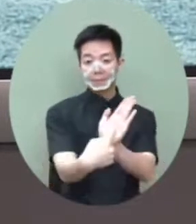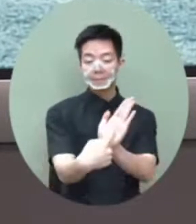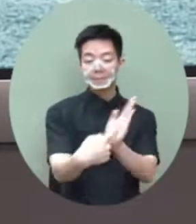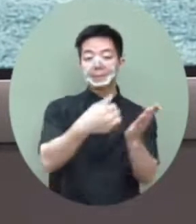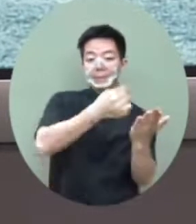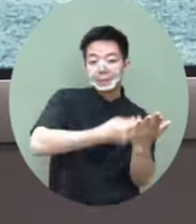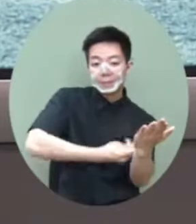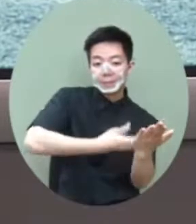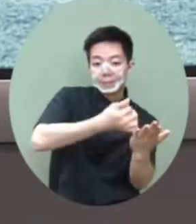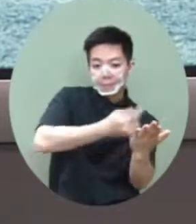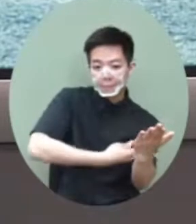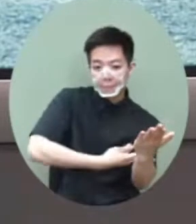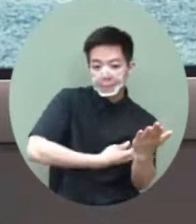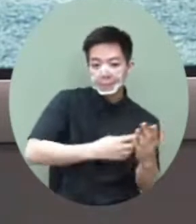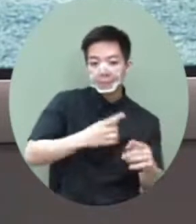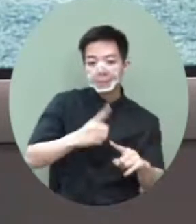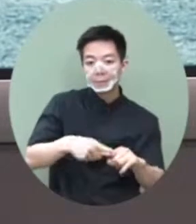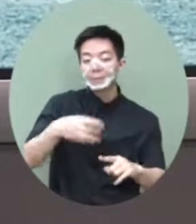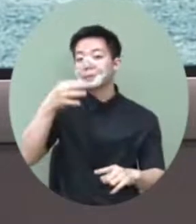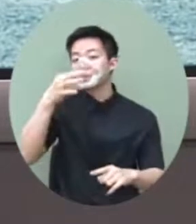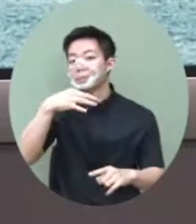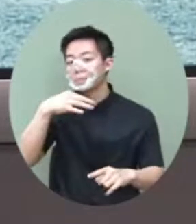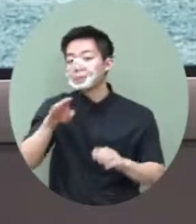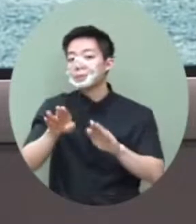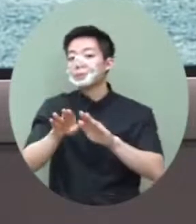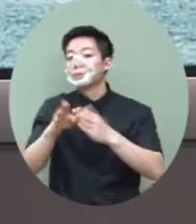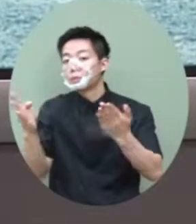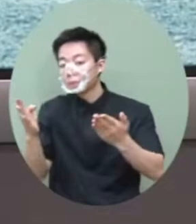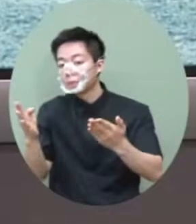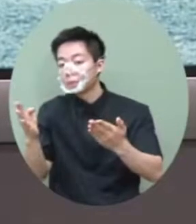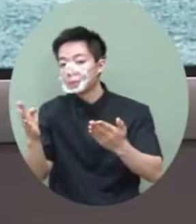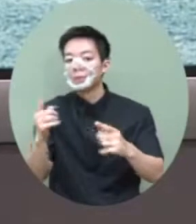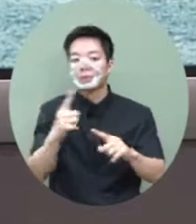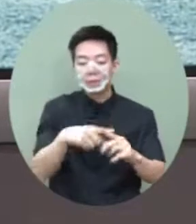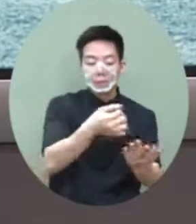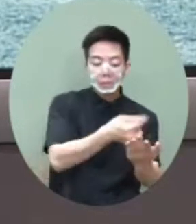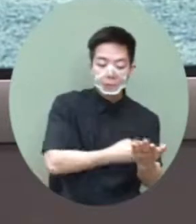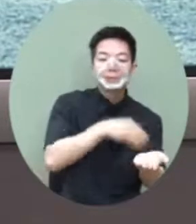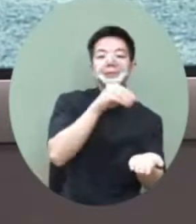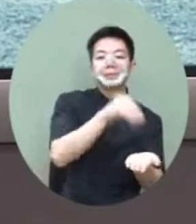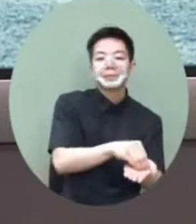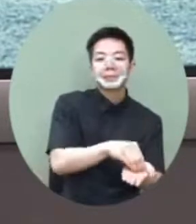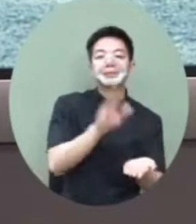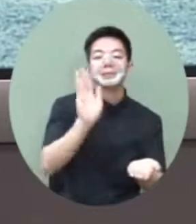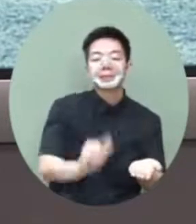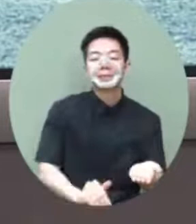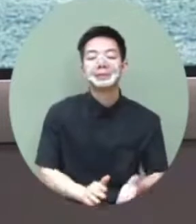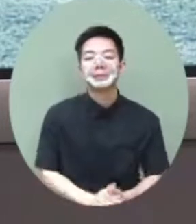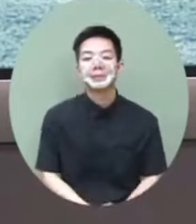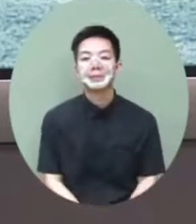the purchasing strategy according to the evidence that we are gathering. Thank you.